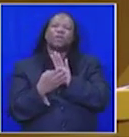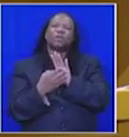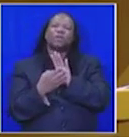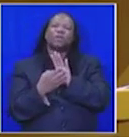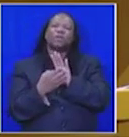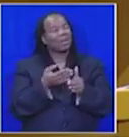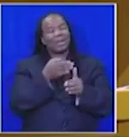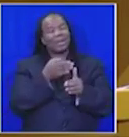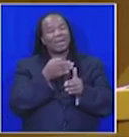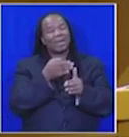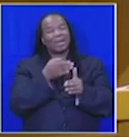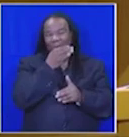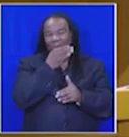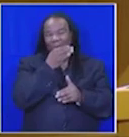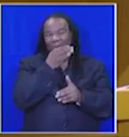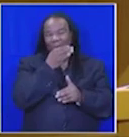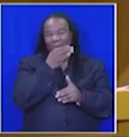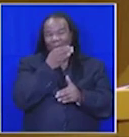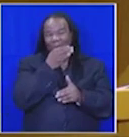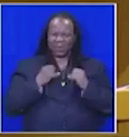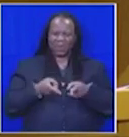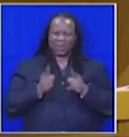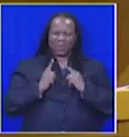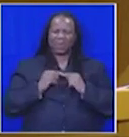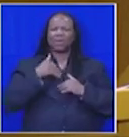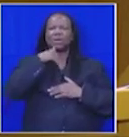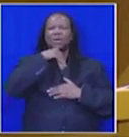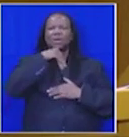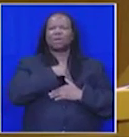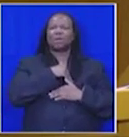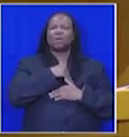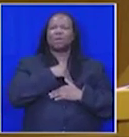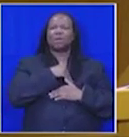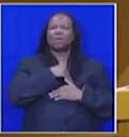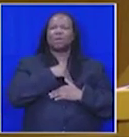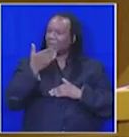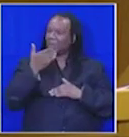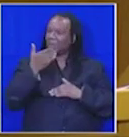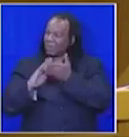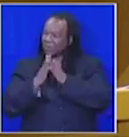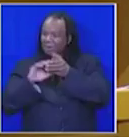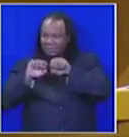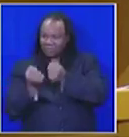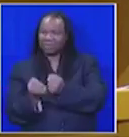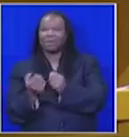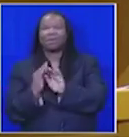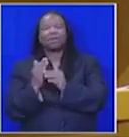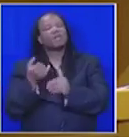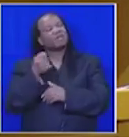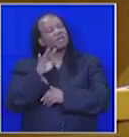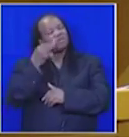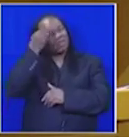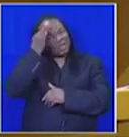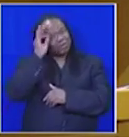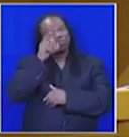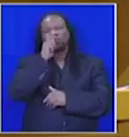effect alcohol has on healthcare in South Africa and the destruction of our society. Any reasonable government that is serious about the welfare